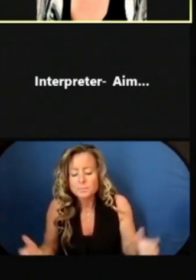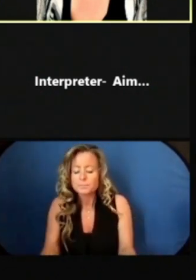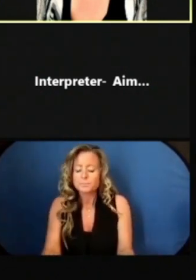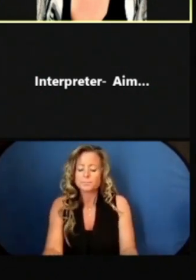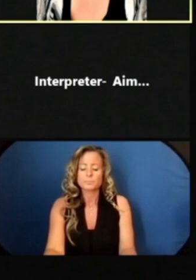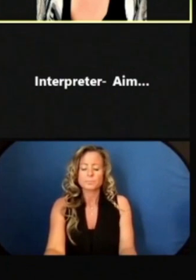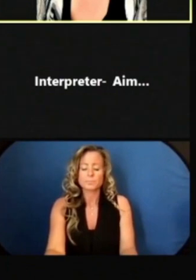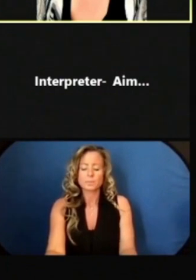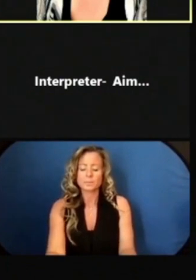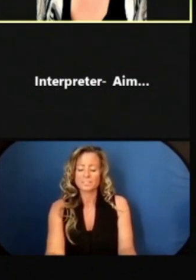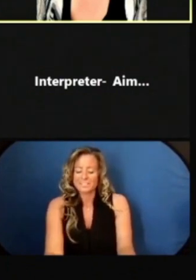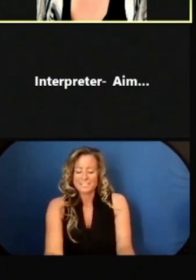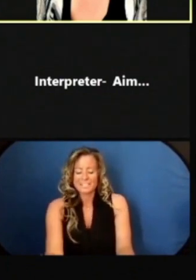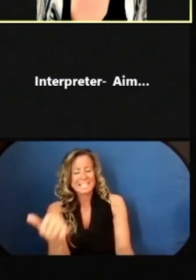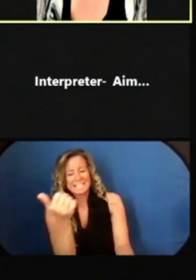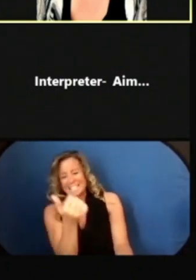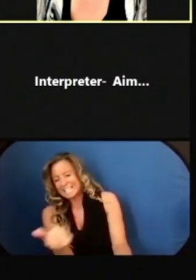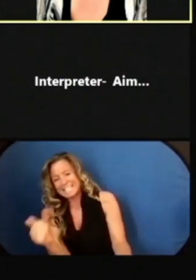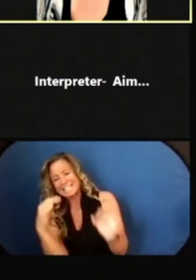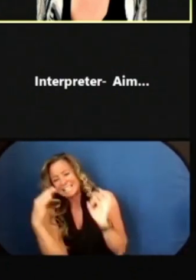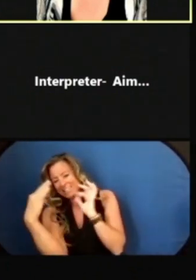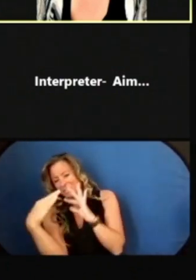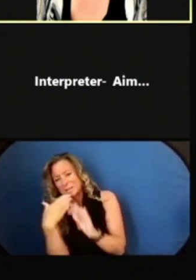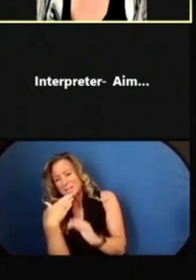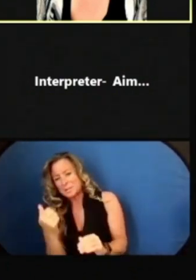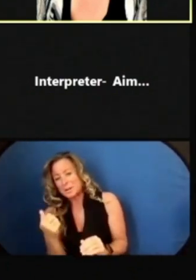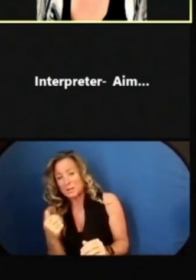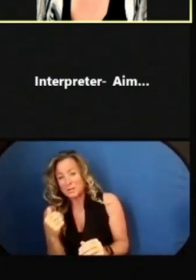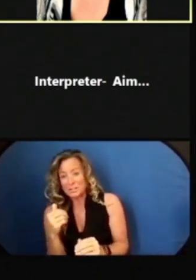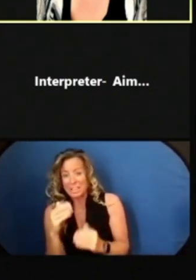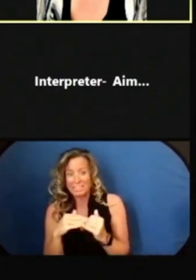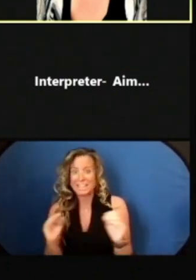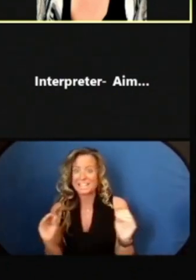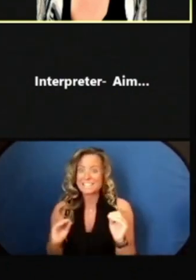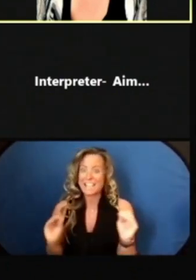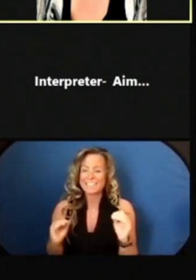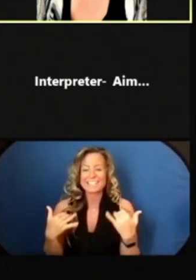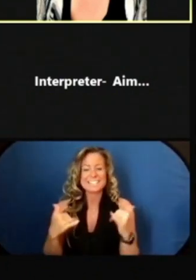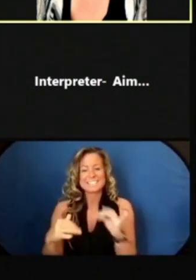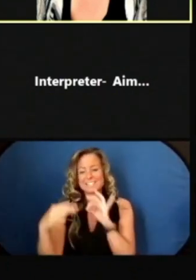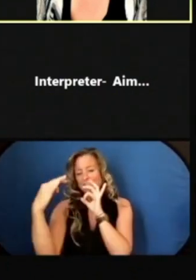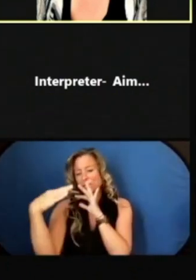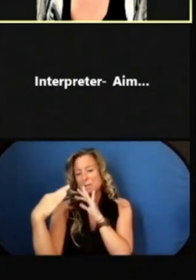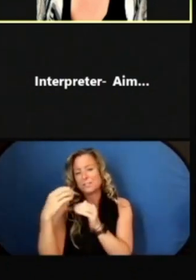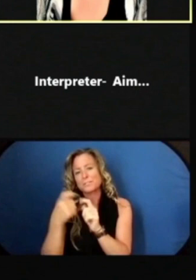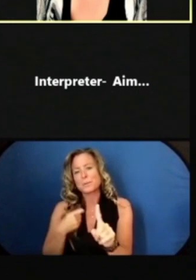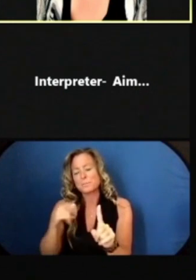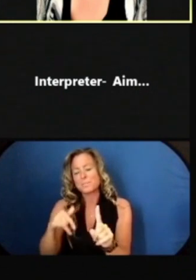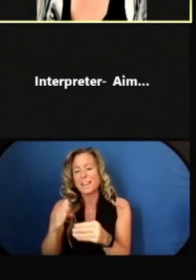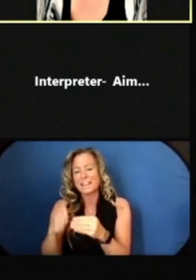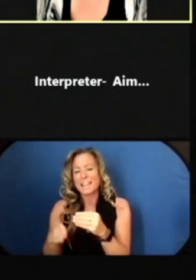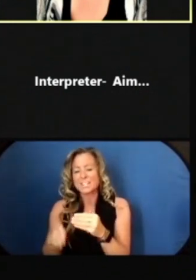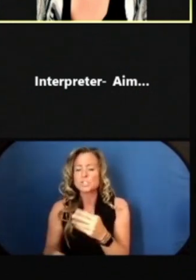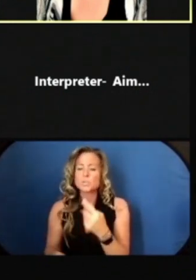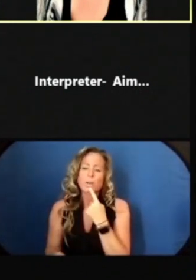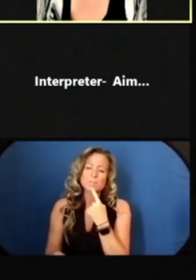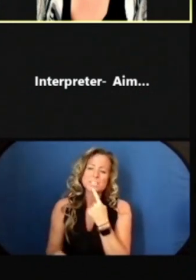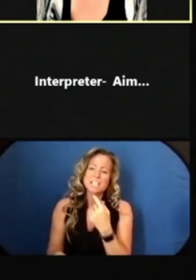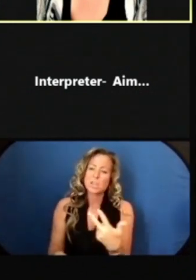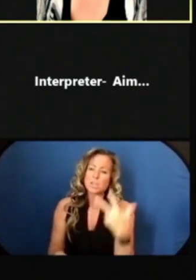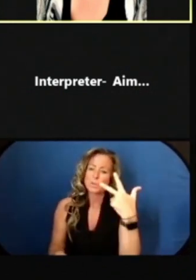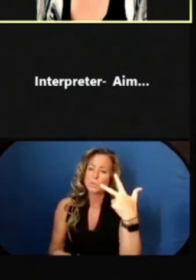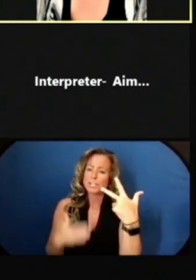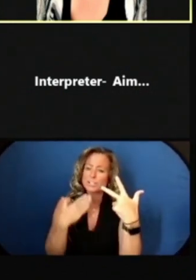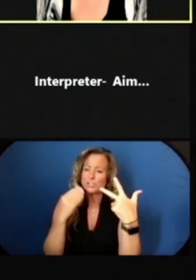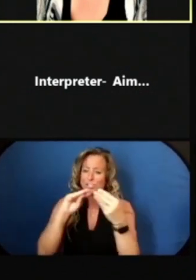Any feedback is better than none. Even if it's one person, it's still feedback you're getting from an end user. So I would say 3 is a good number to